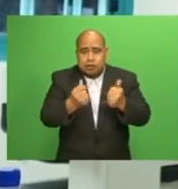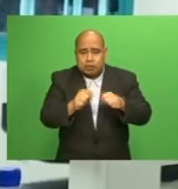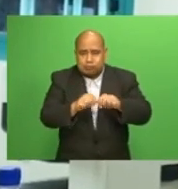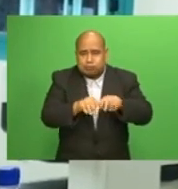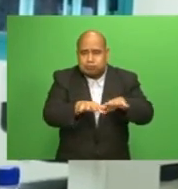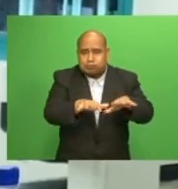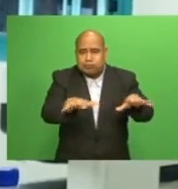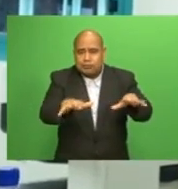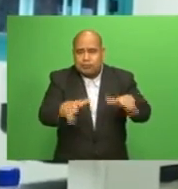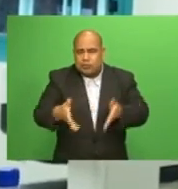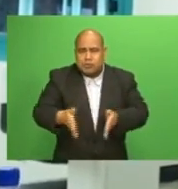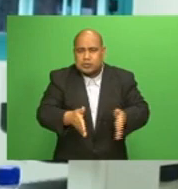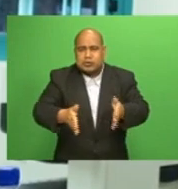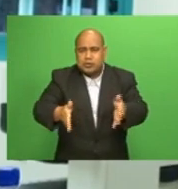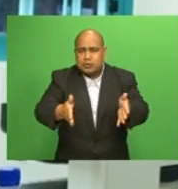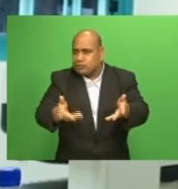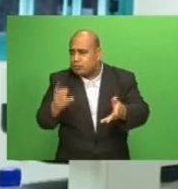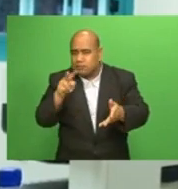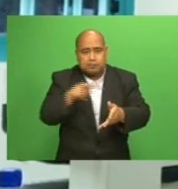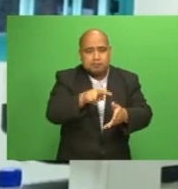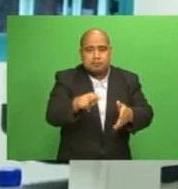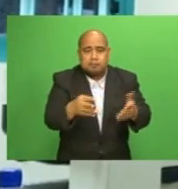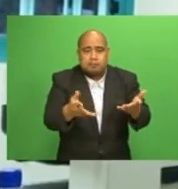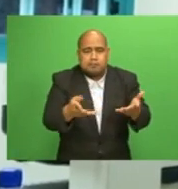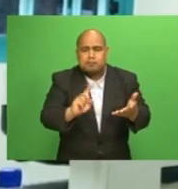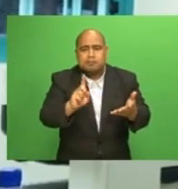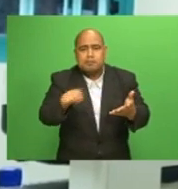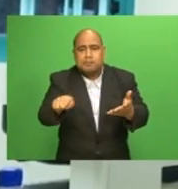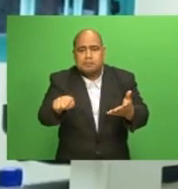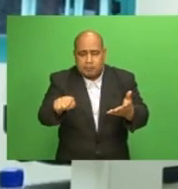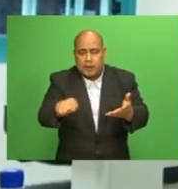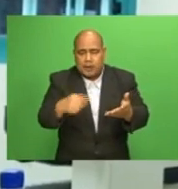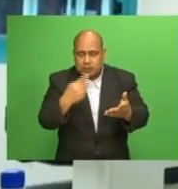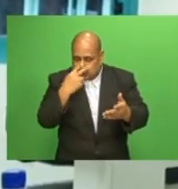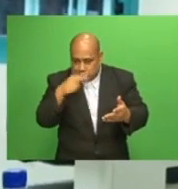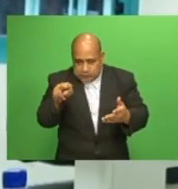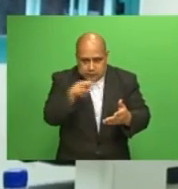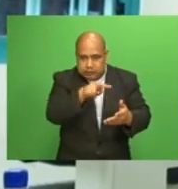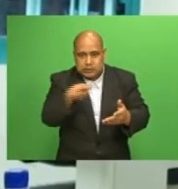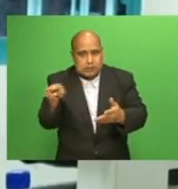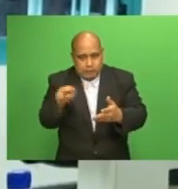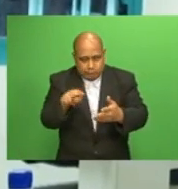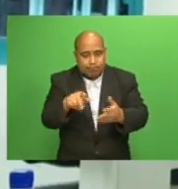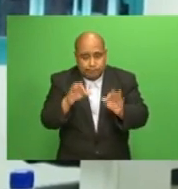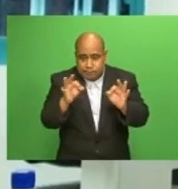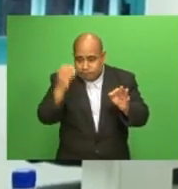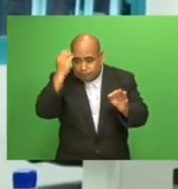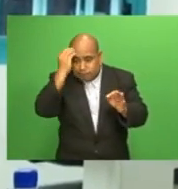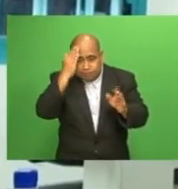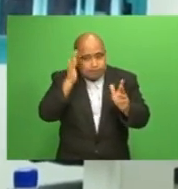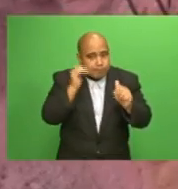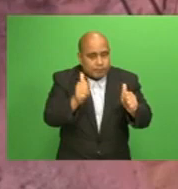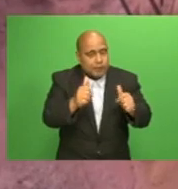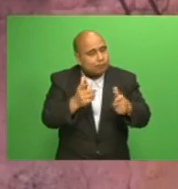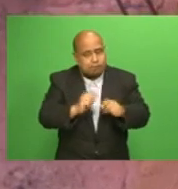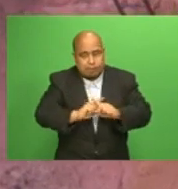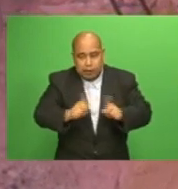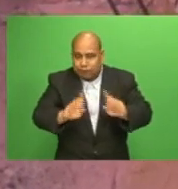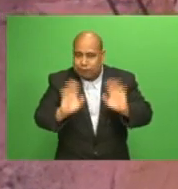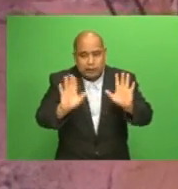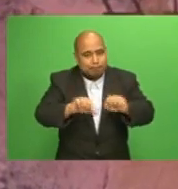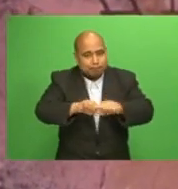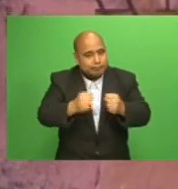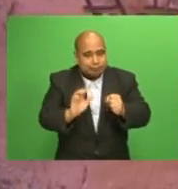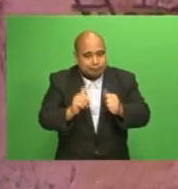get into the oceans and so forth. So the close monitoring on that side tried to make sure that there was minimum impact on the environment.